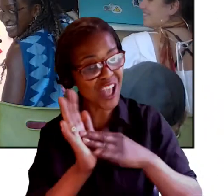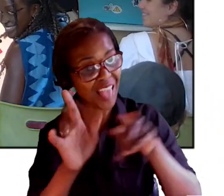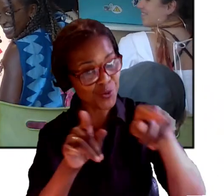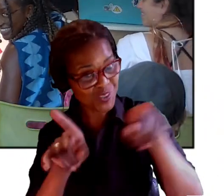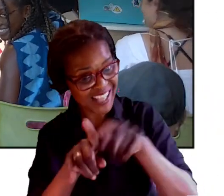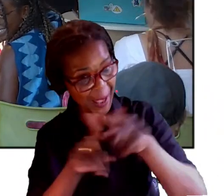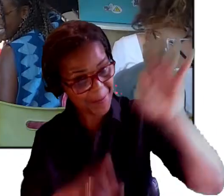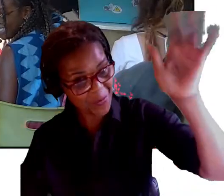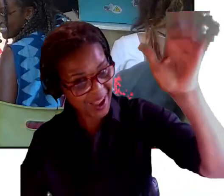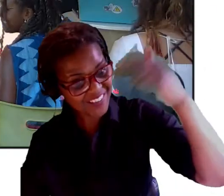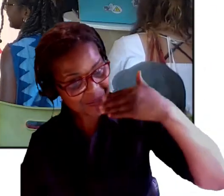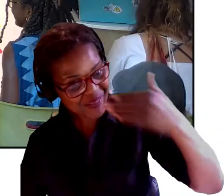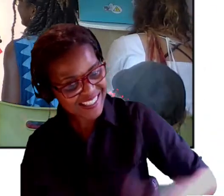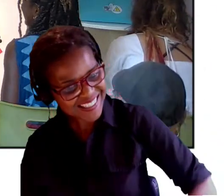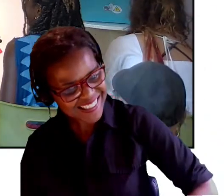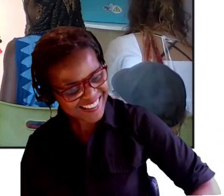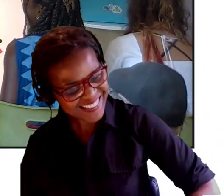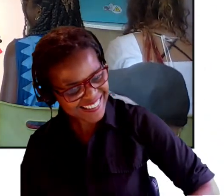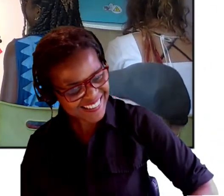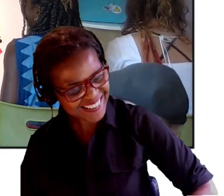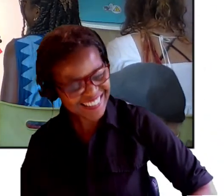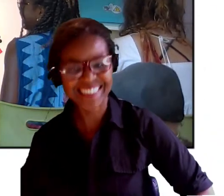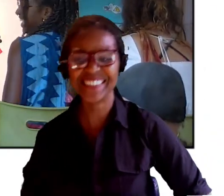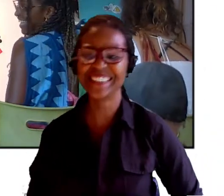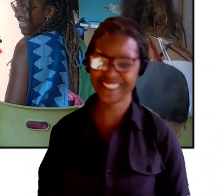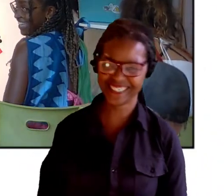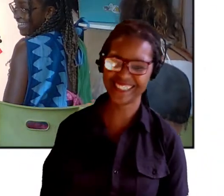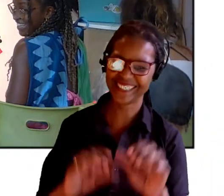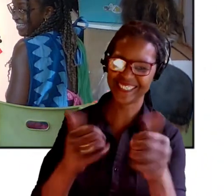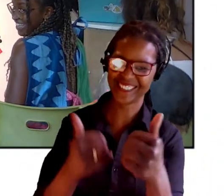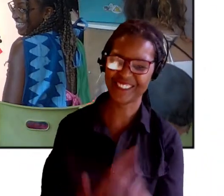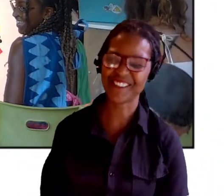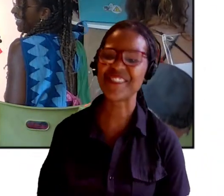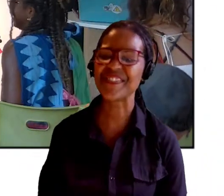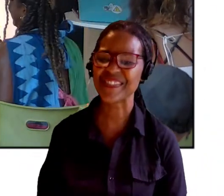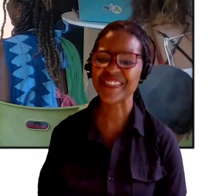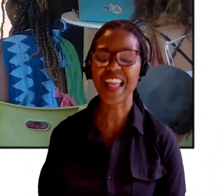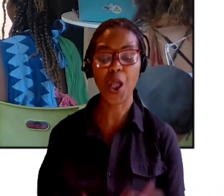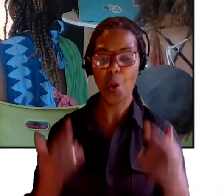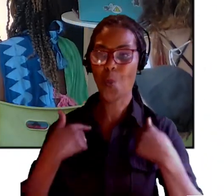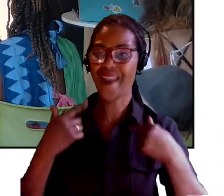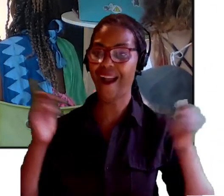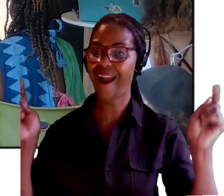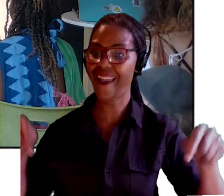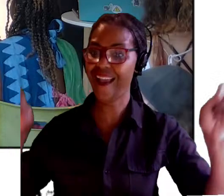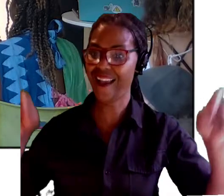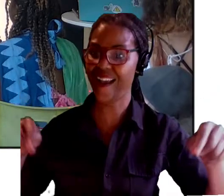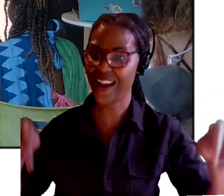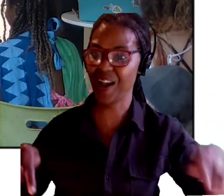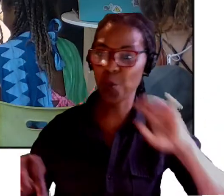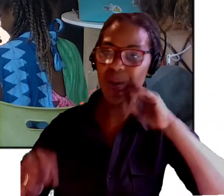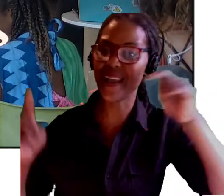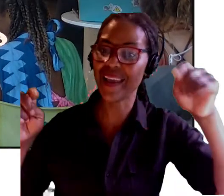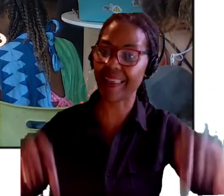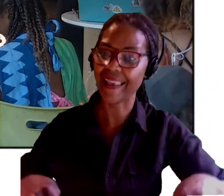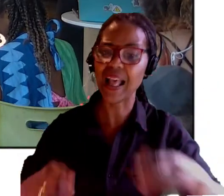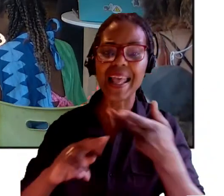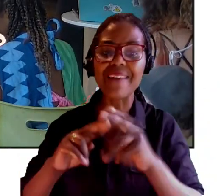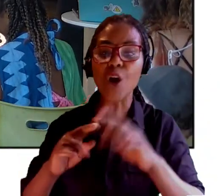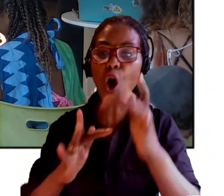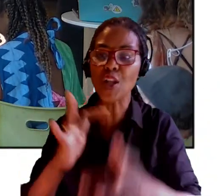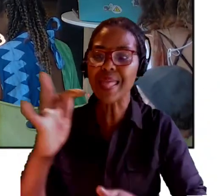Sorry. Nobody's waving. Thanks, Kat. We are here. Yeah. If you're watching online, drop us a line on